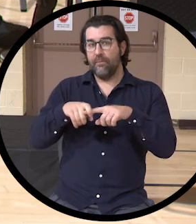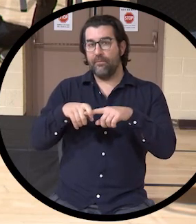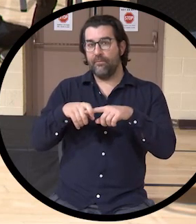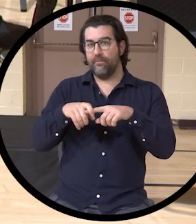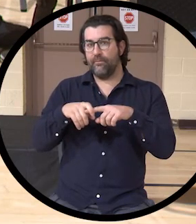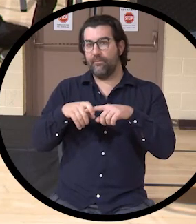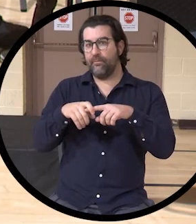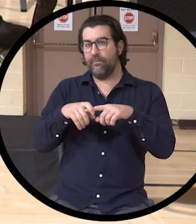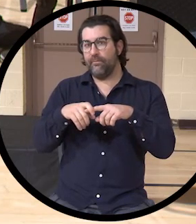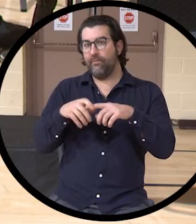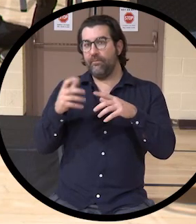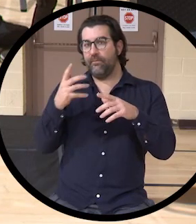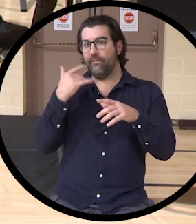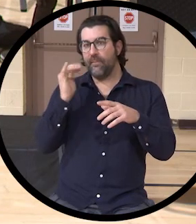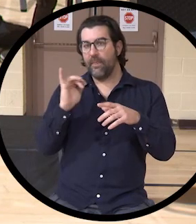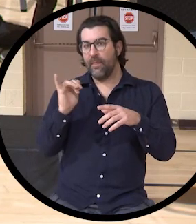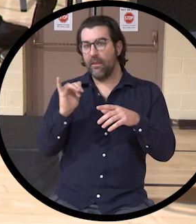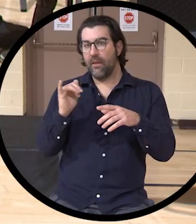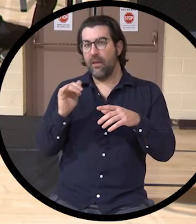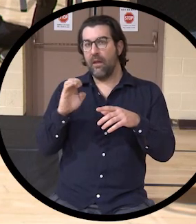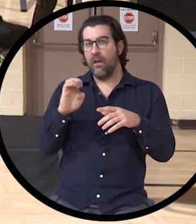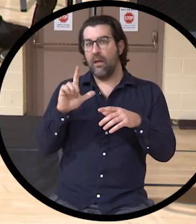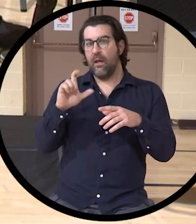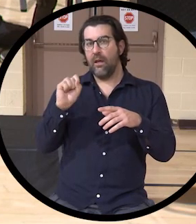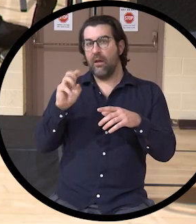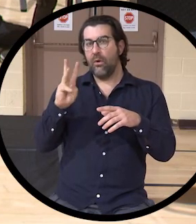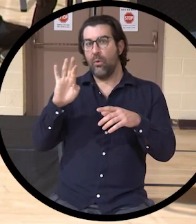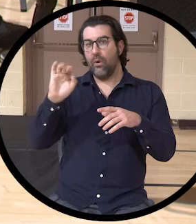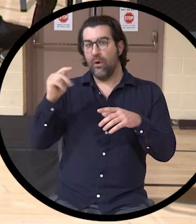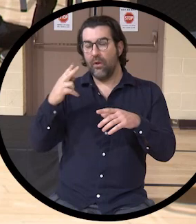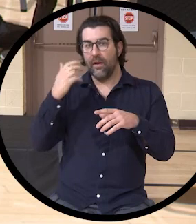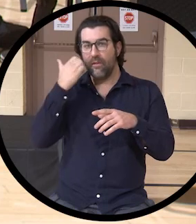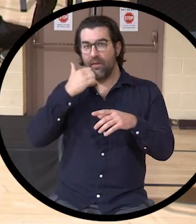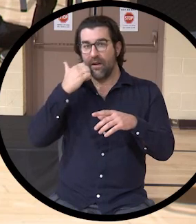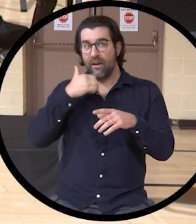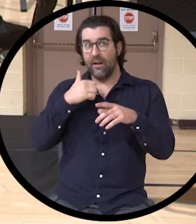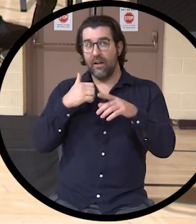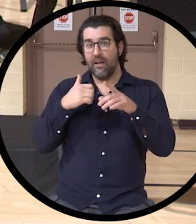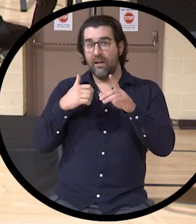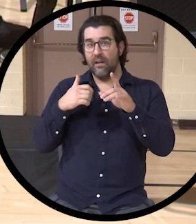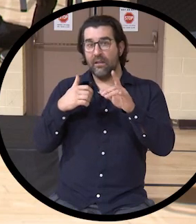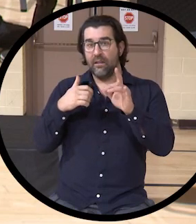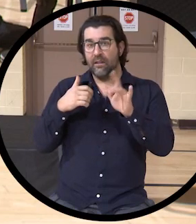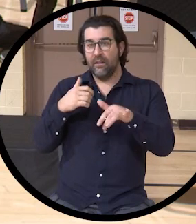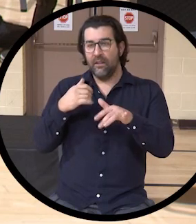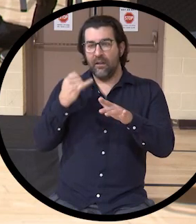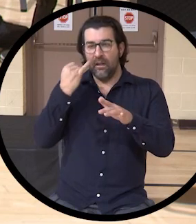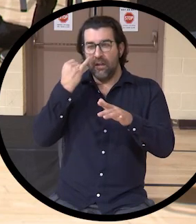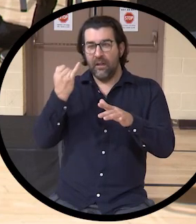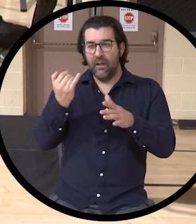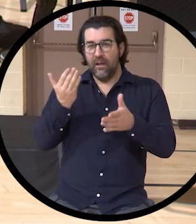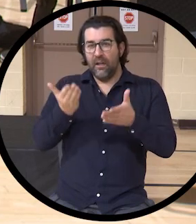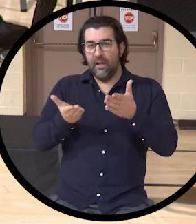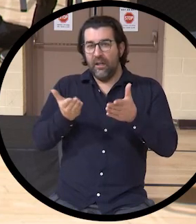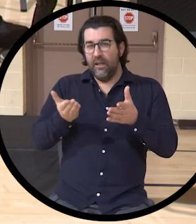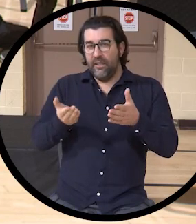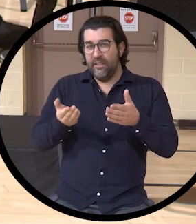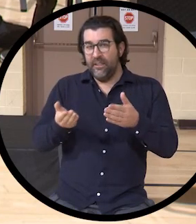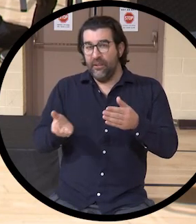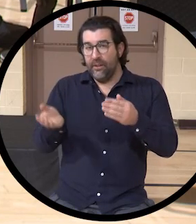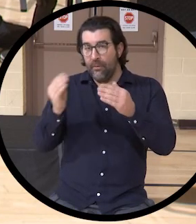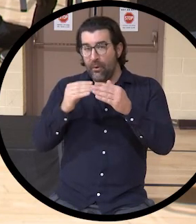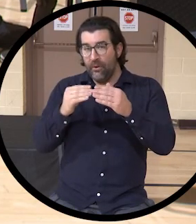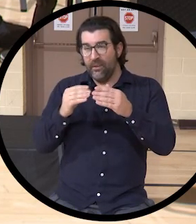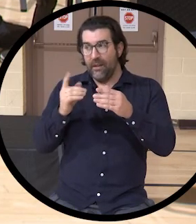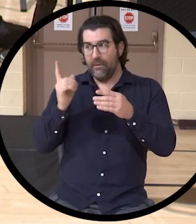What does that look like? I mean, I'm on Ellsworth every day too on my bike. Is it that? Is there ever going to be an idea that it could be more